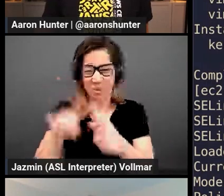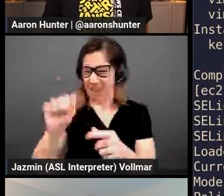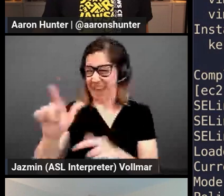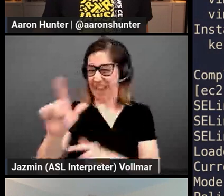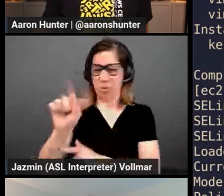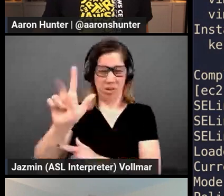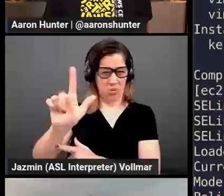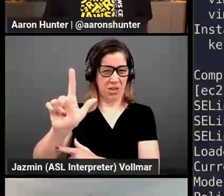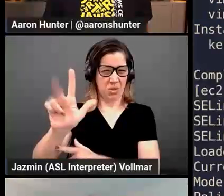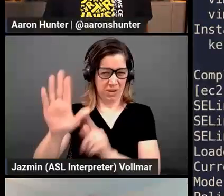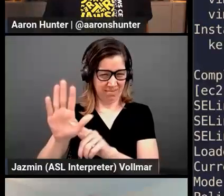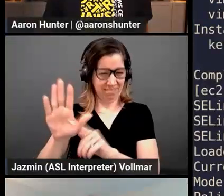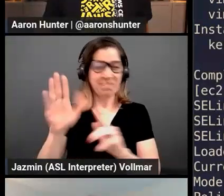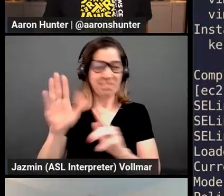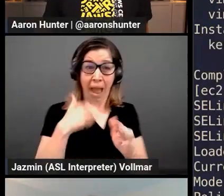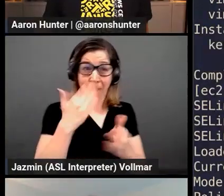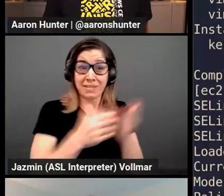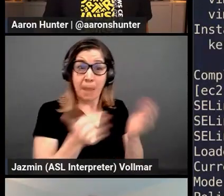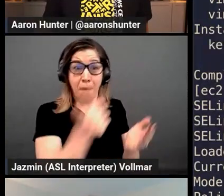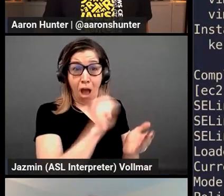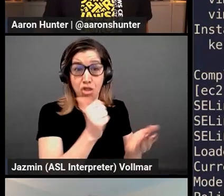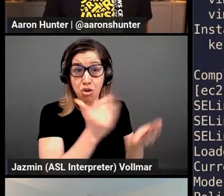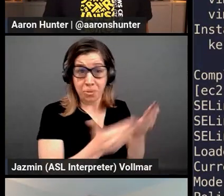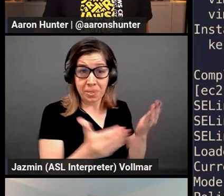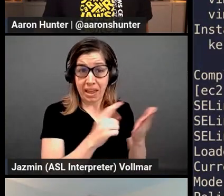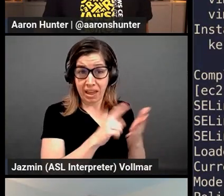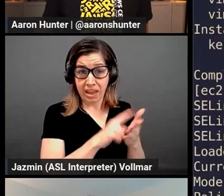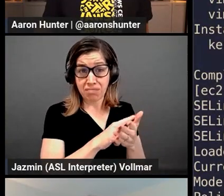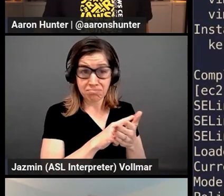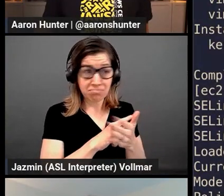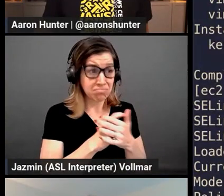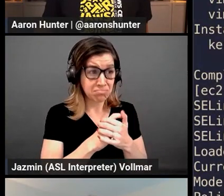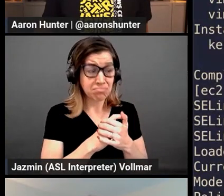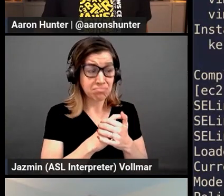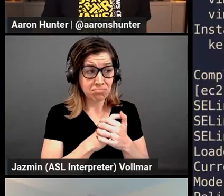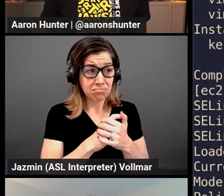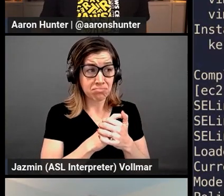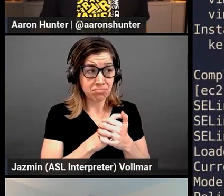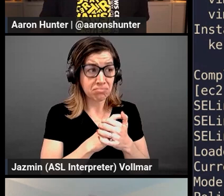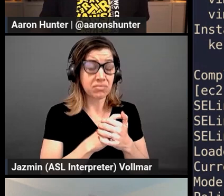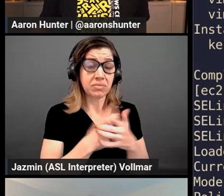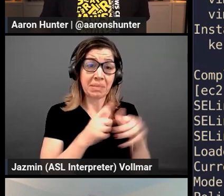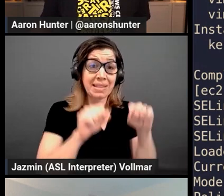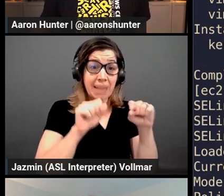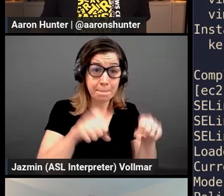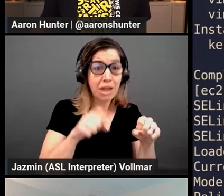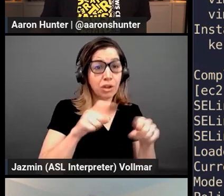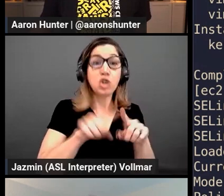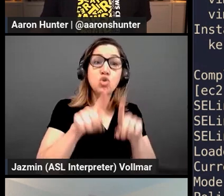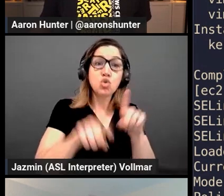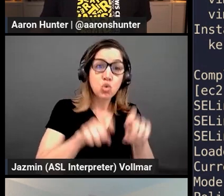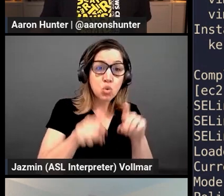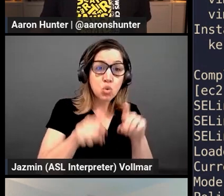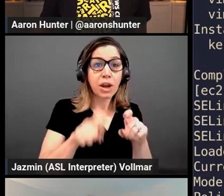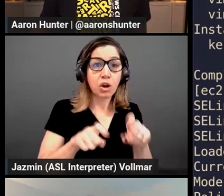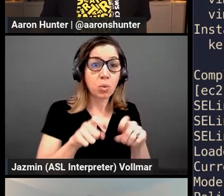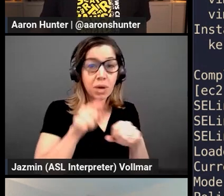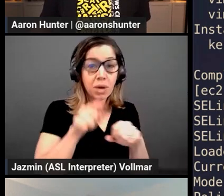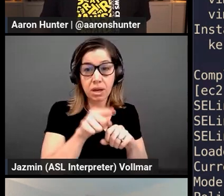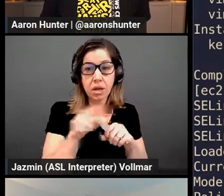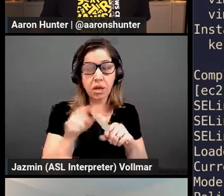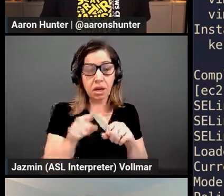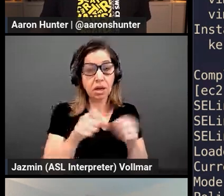2023. We've got some other things. There's the ability to query for some